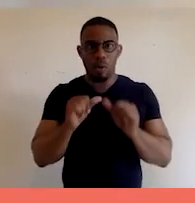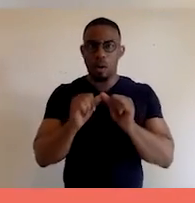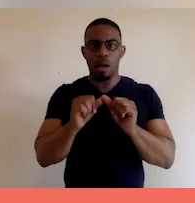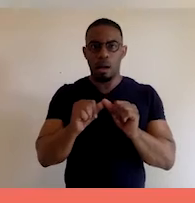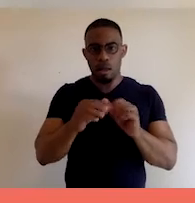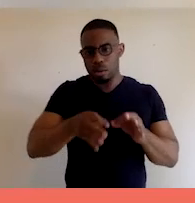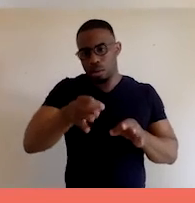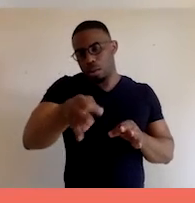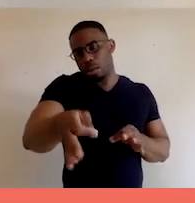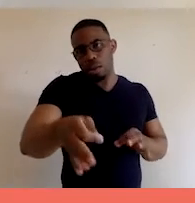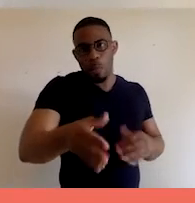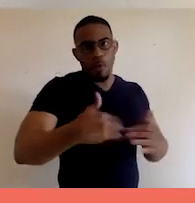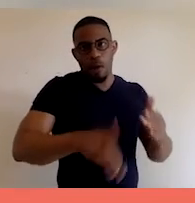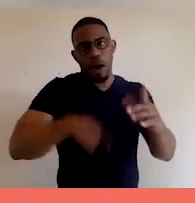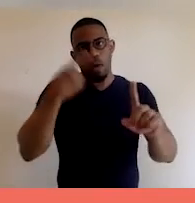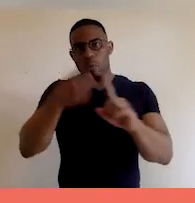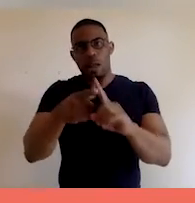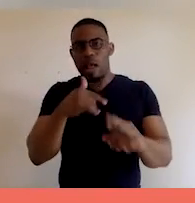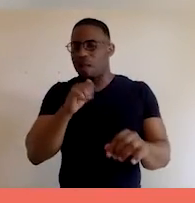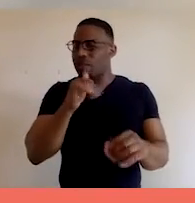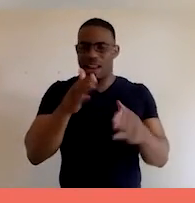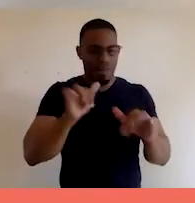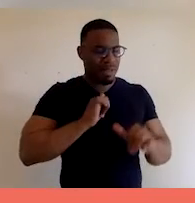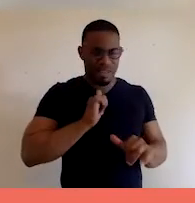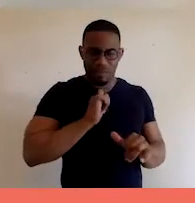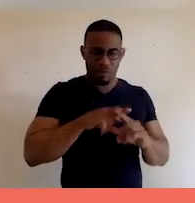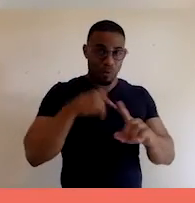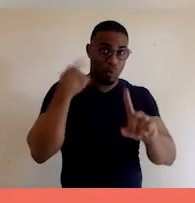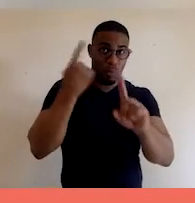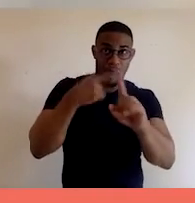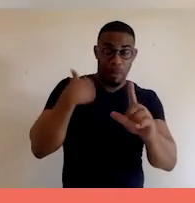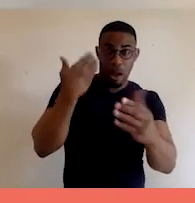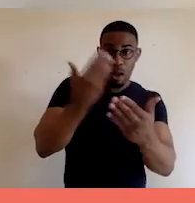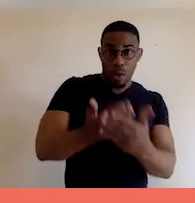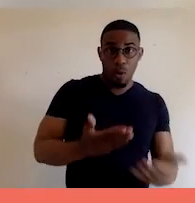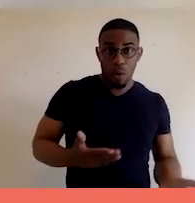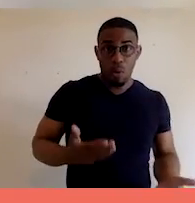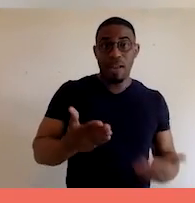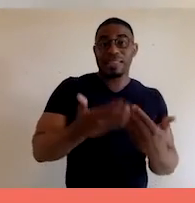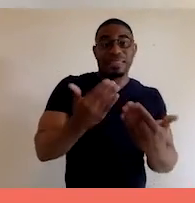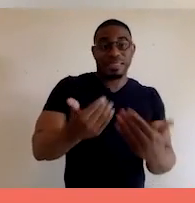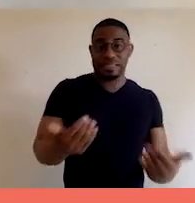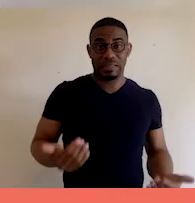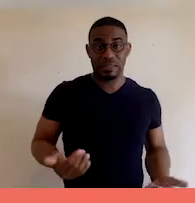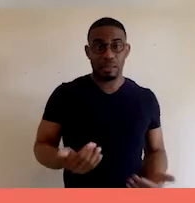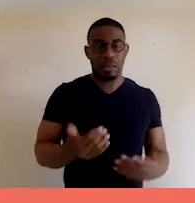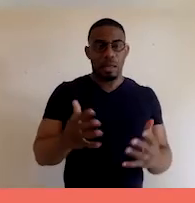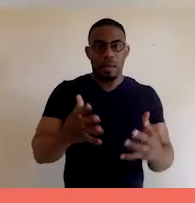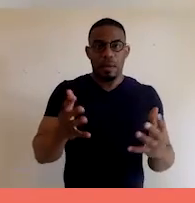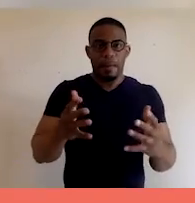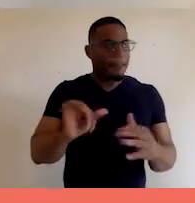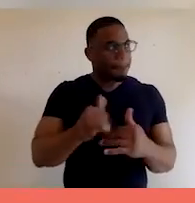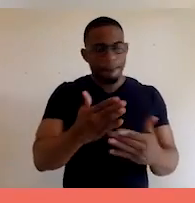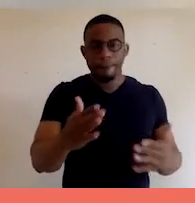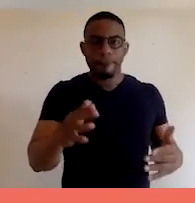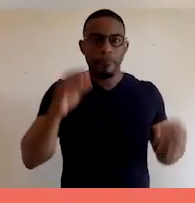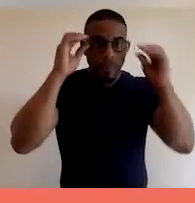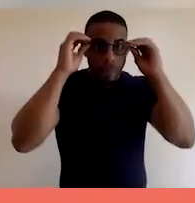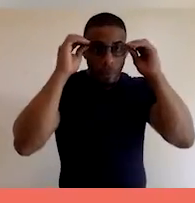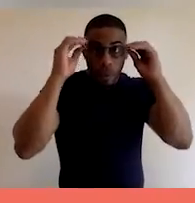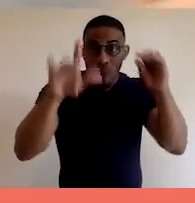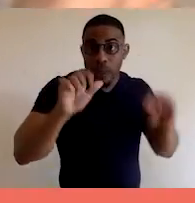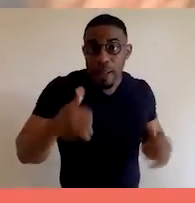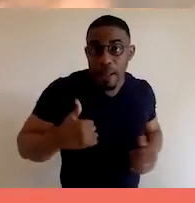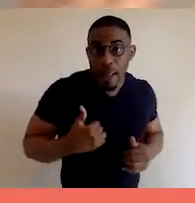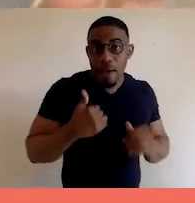moves before I even reach there. I will not allow myself to reach my goal easily. And here's another thing. You need to